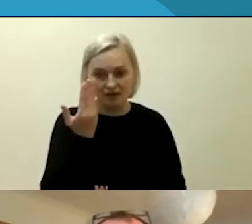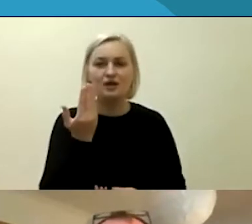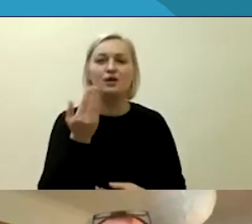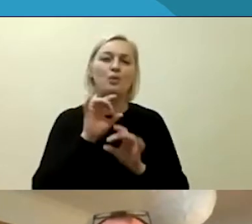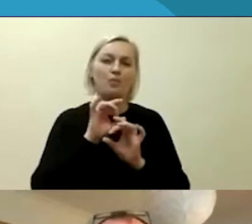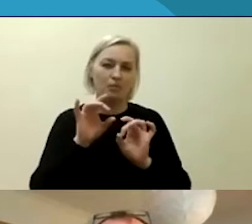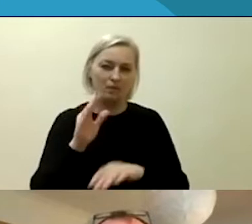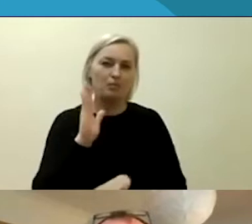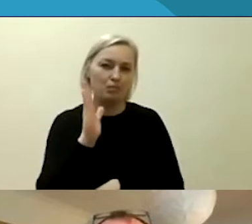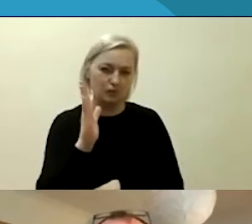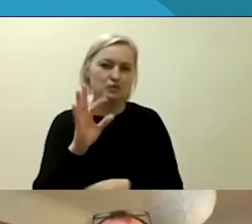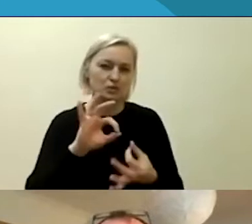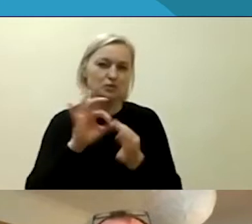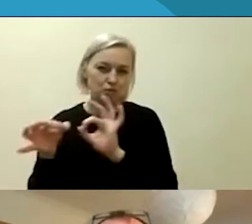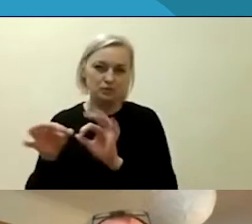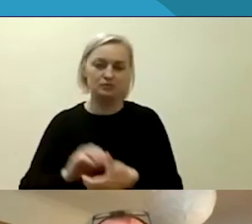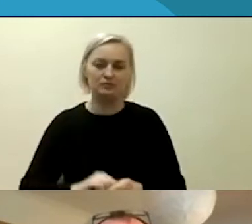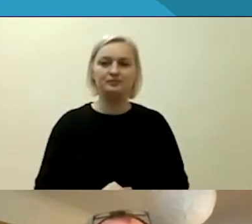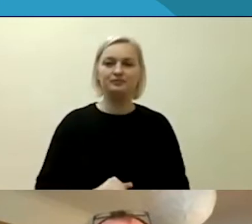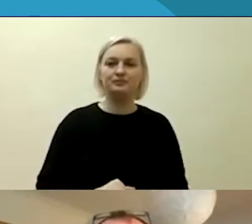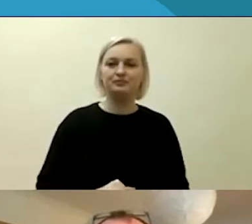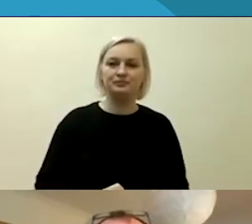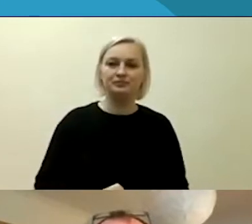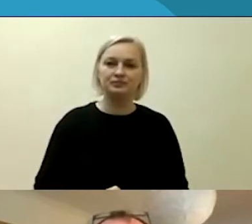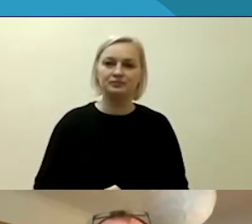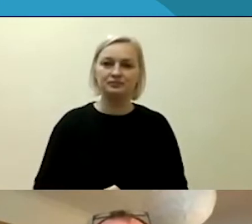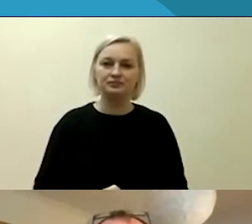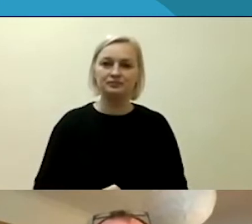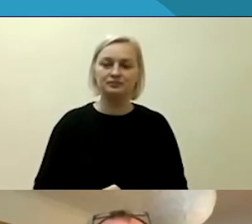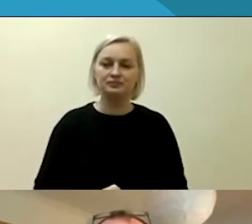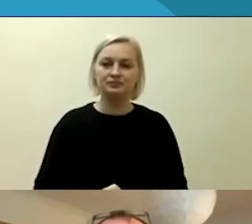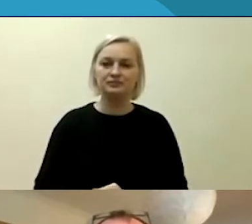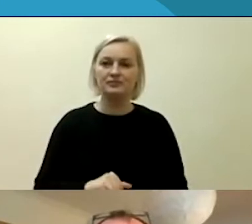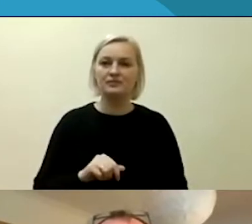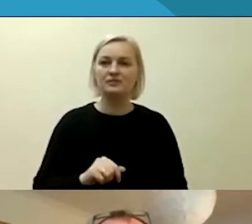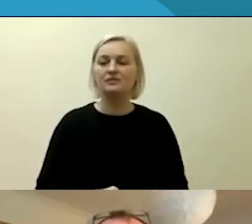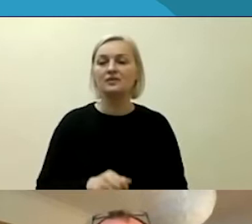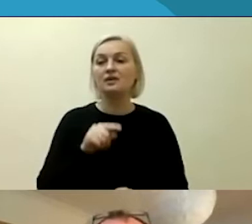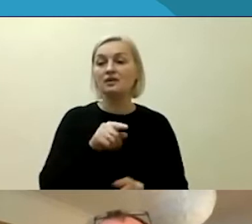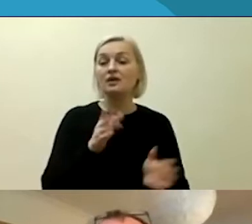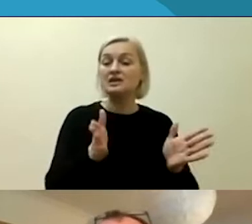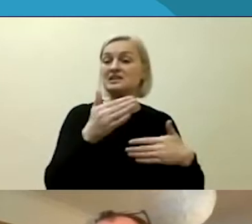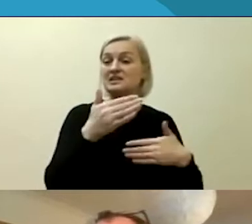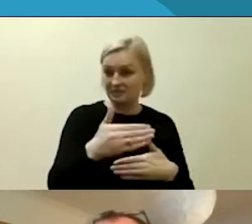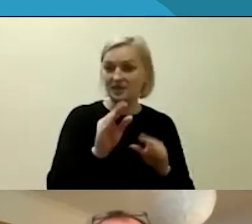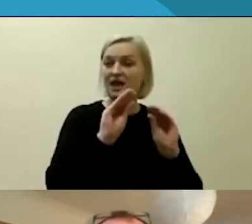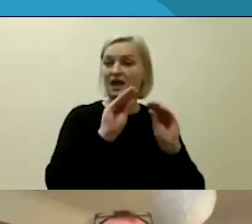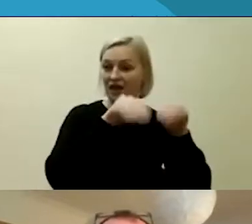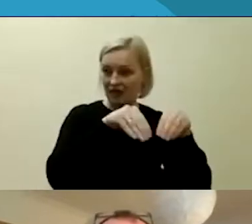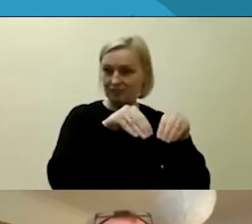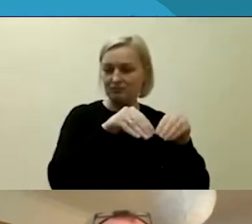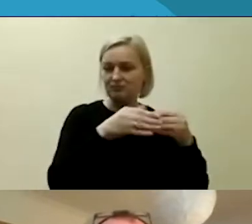So the rationale for iReport.ie is the need to overcome this problem of